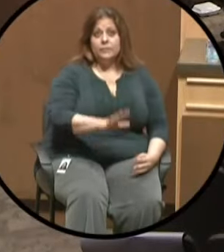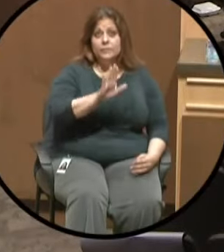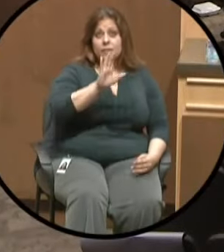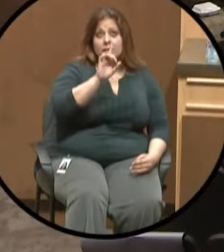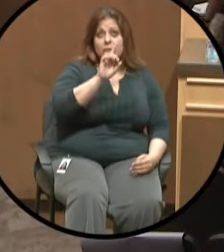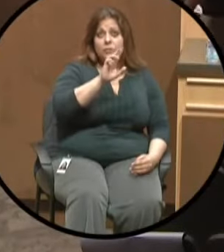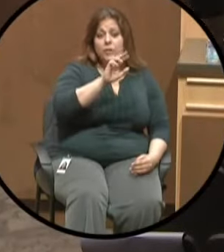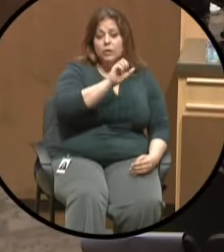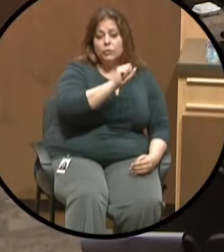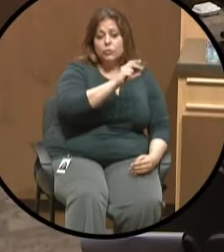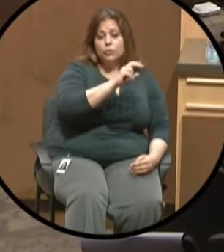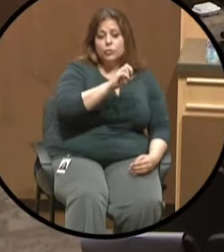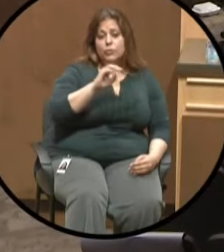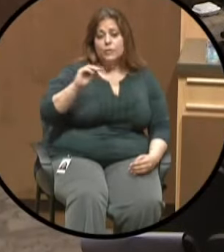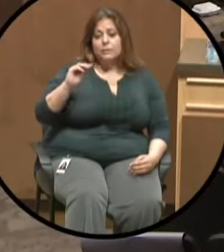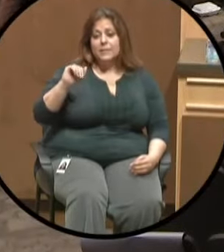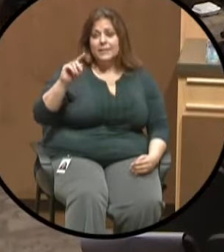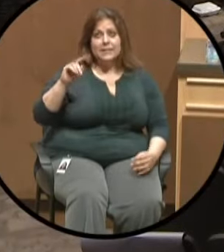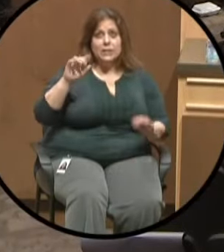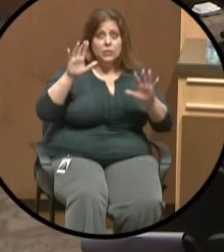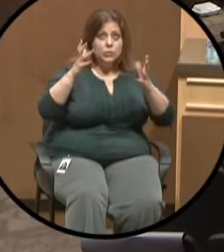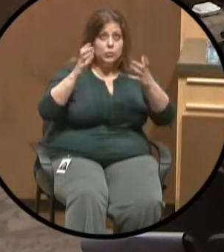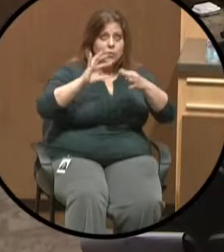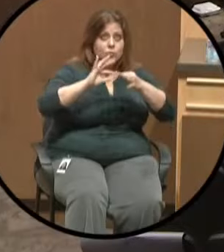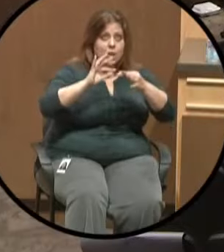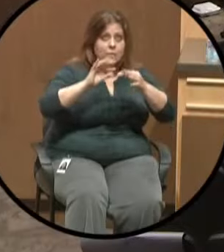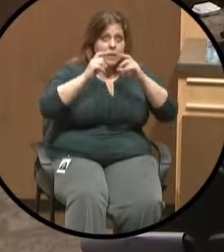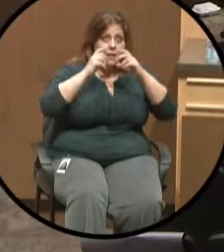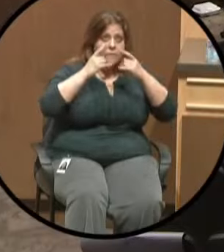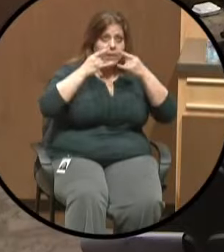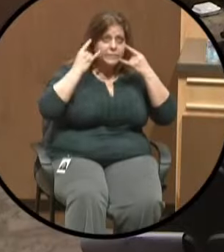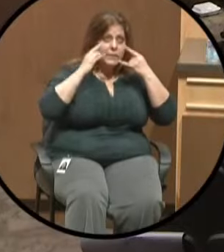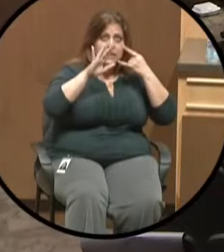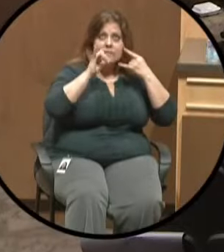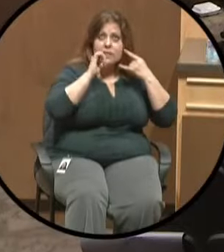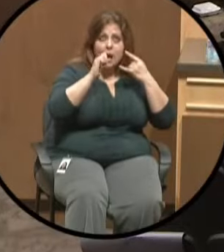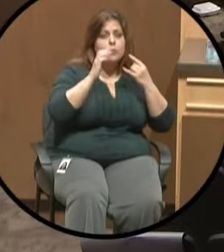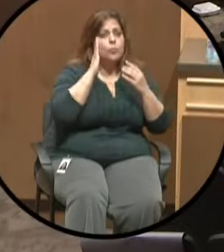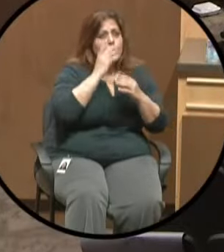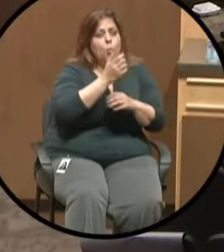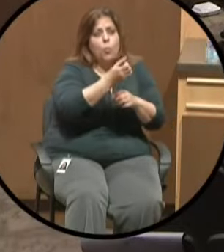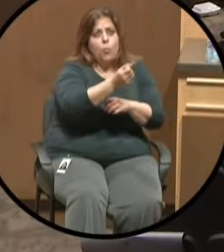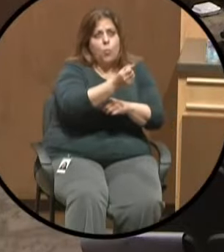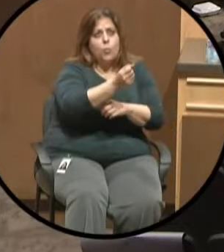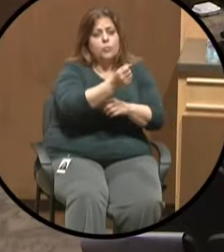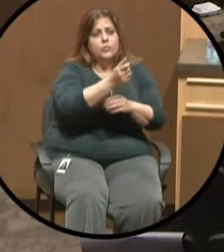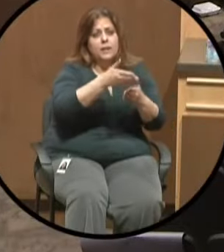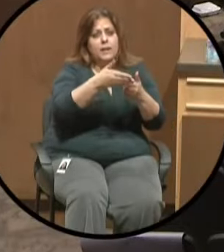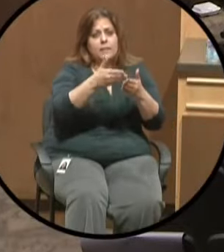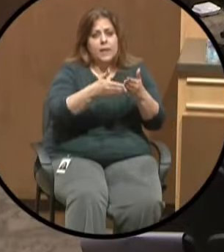Dr. Hsu, Dr. Musinski, you want to comment on face mask, or we'll come back to it at the end if we need to?